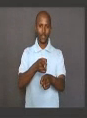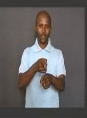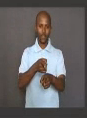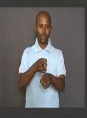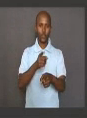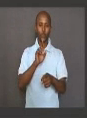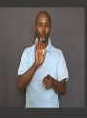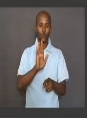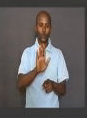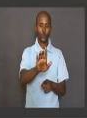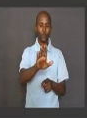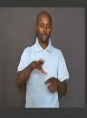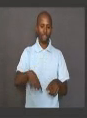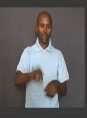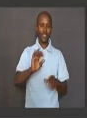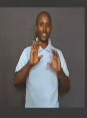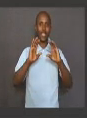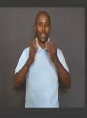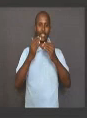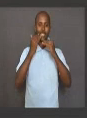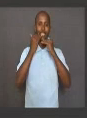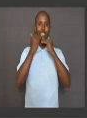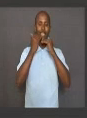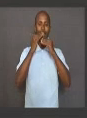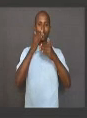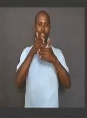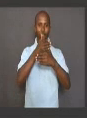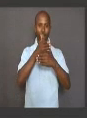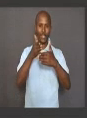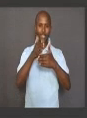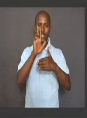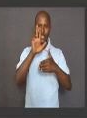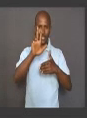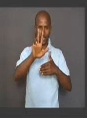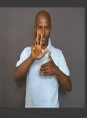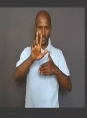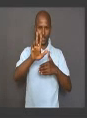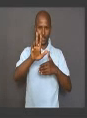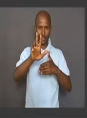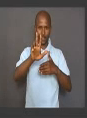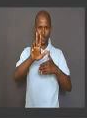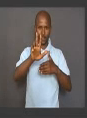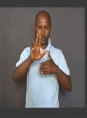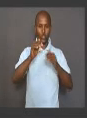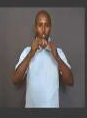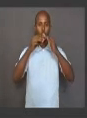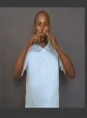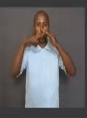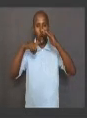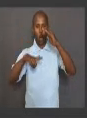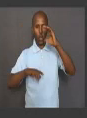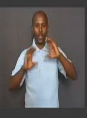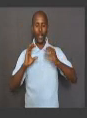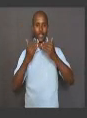you found that the class interval is 3. The lower